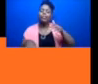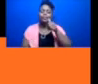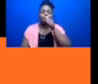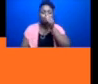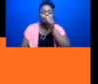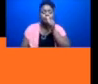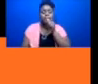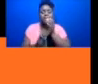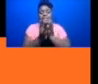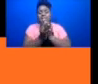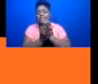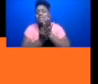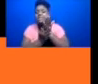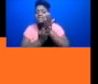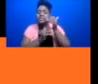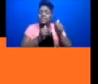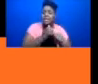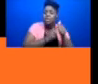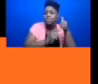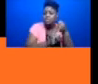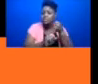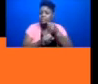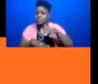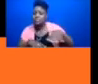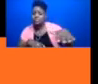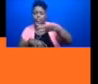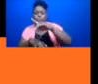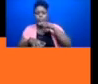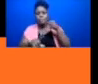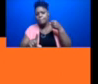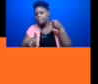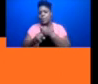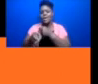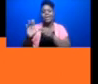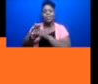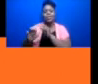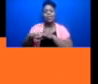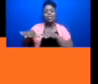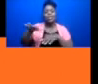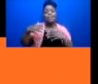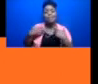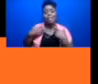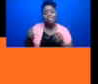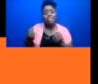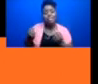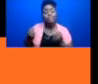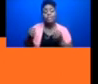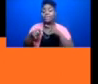health as Western consumers enjoy the fruits of their debilitating